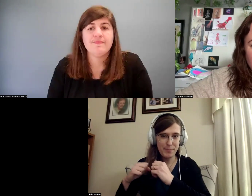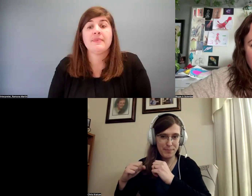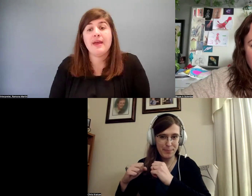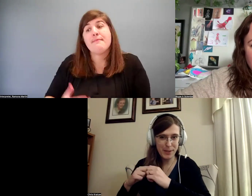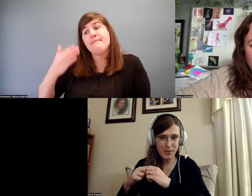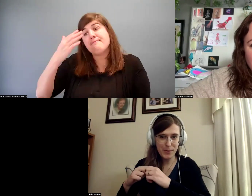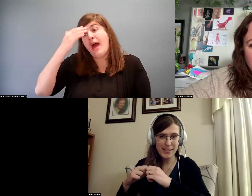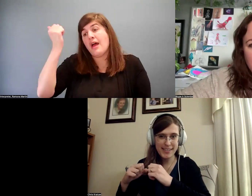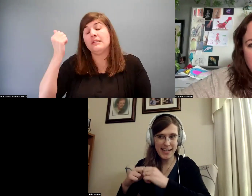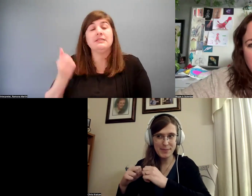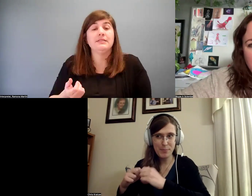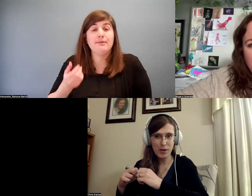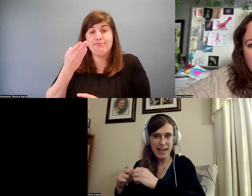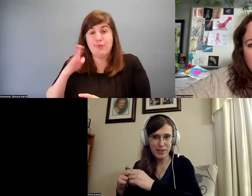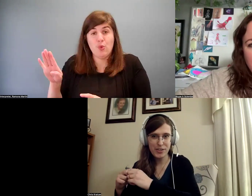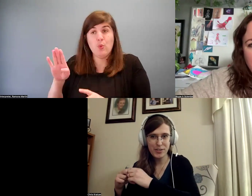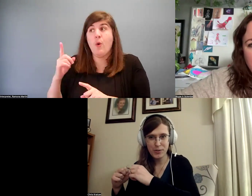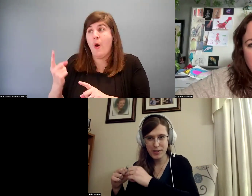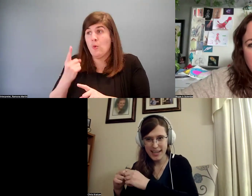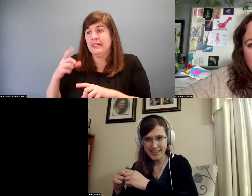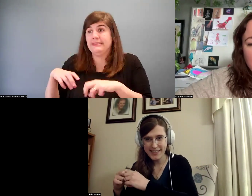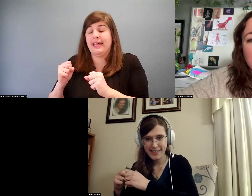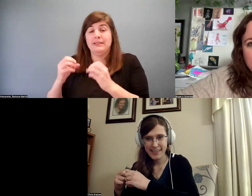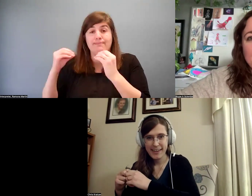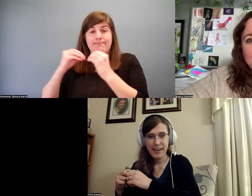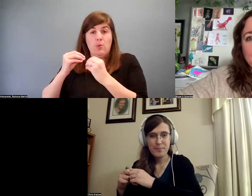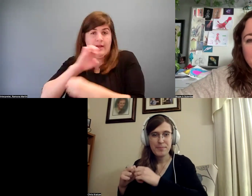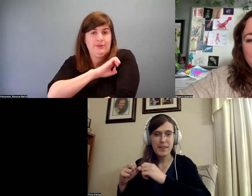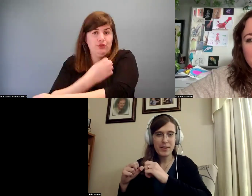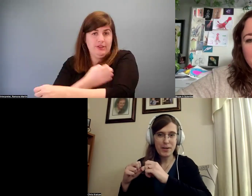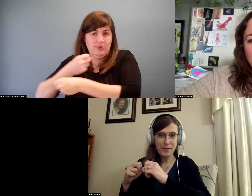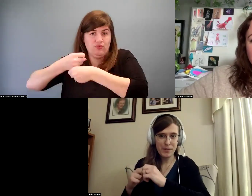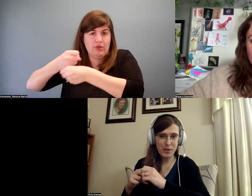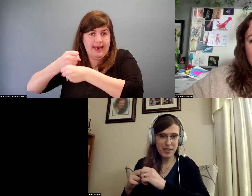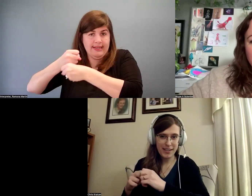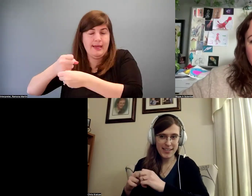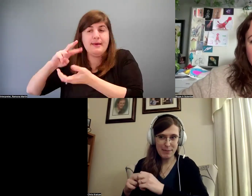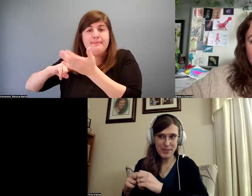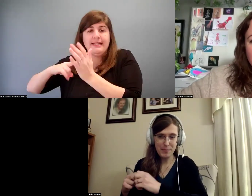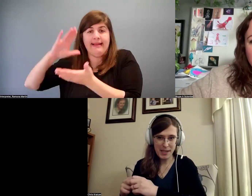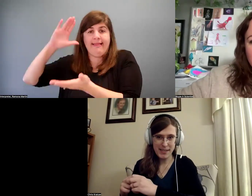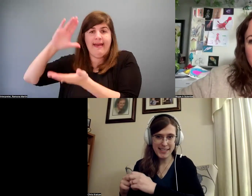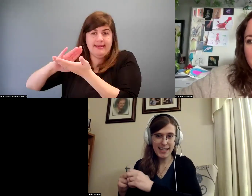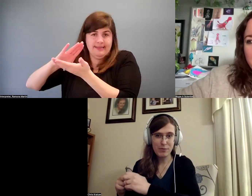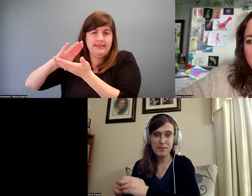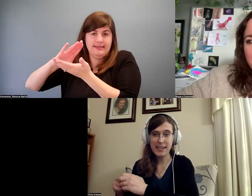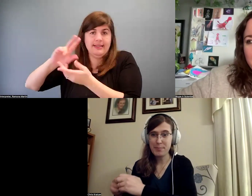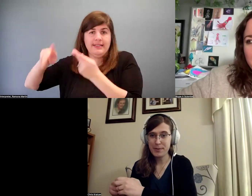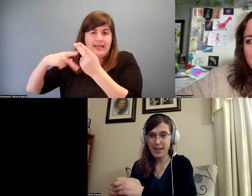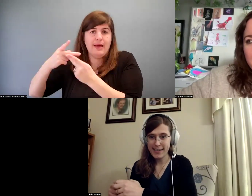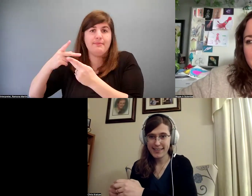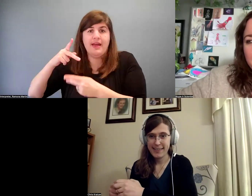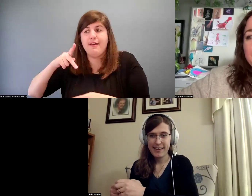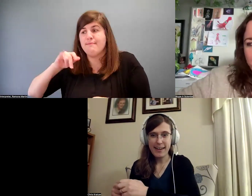because blue takes more energy to create, there are fewer types of pigments that can reflect